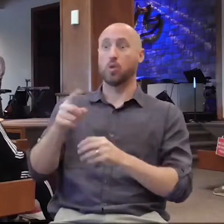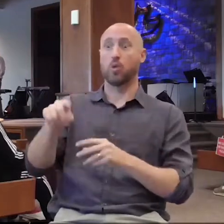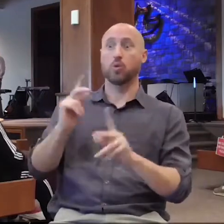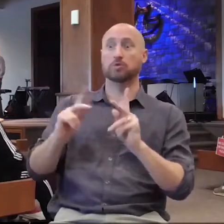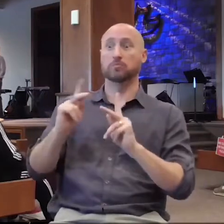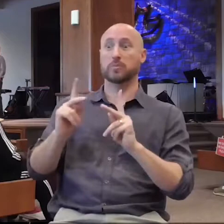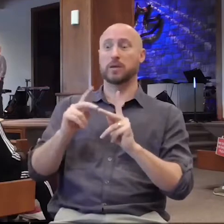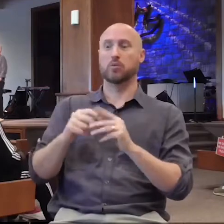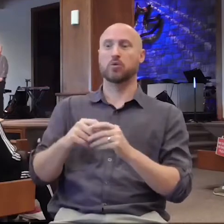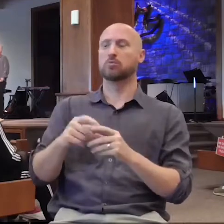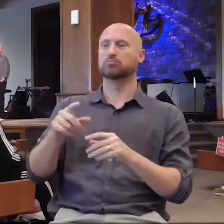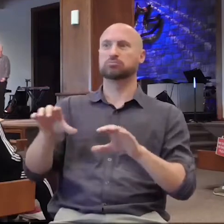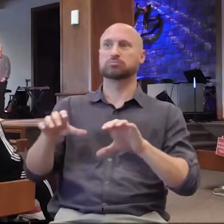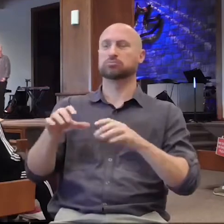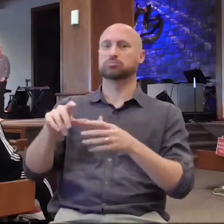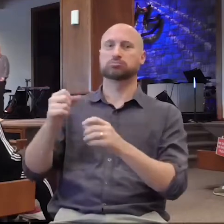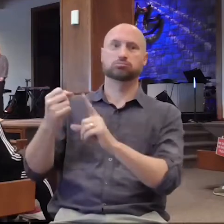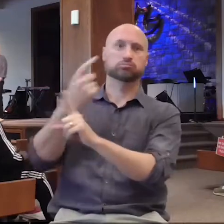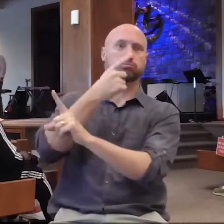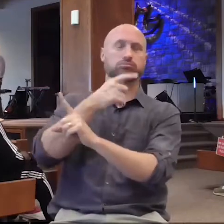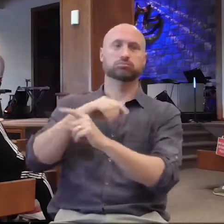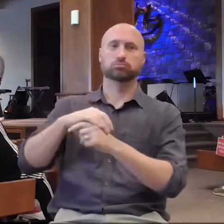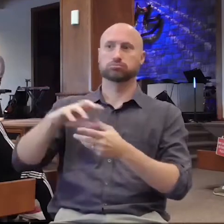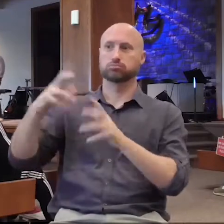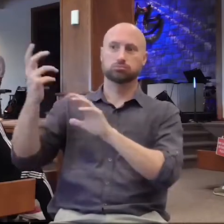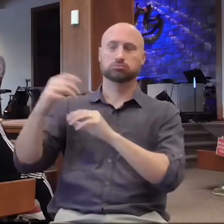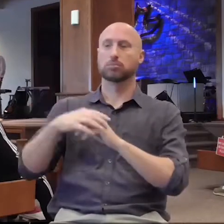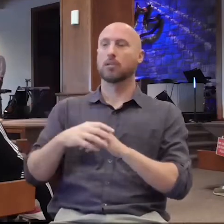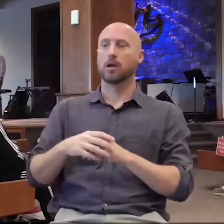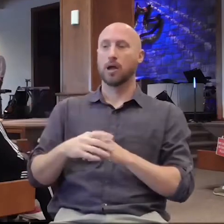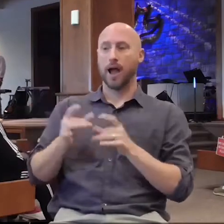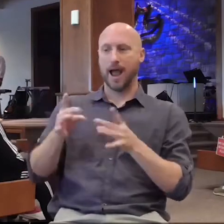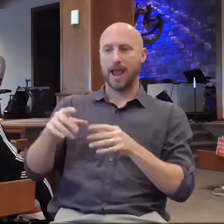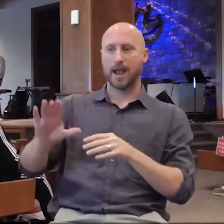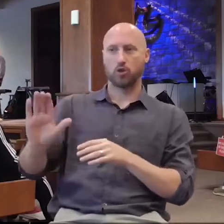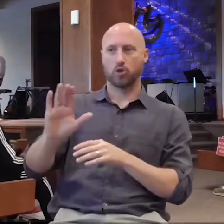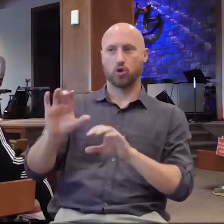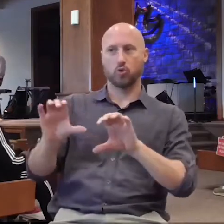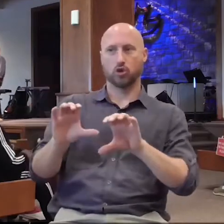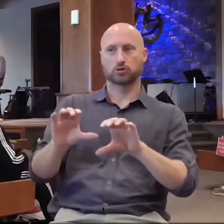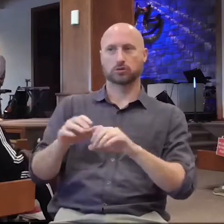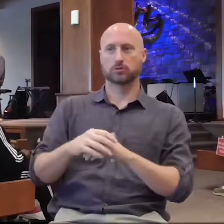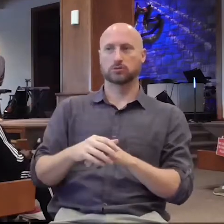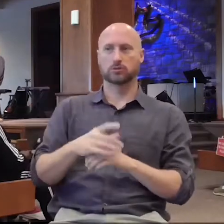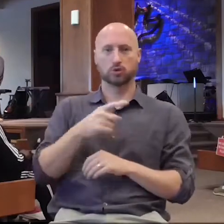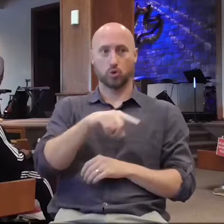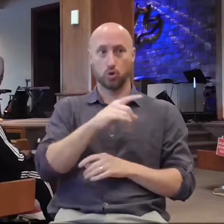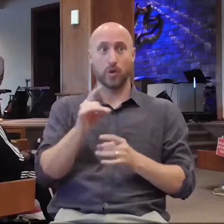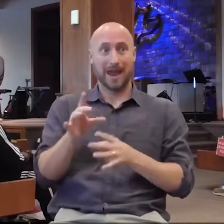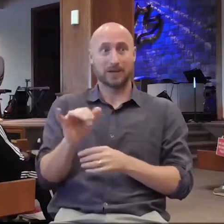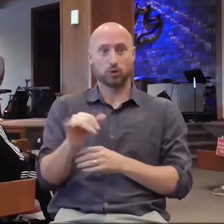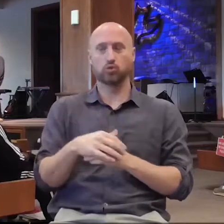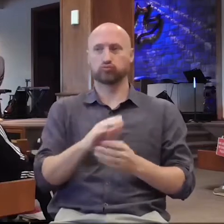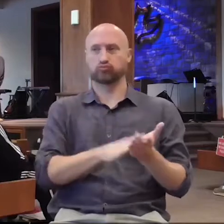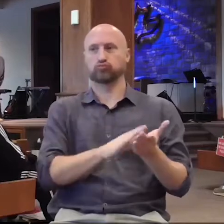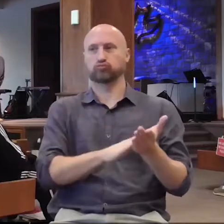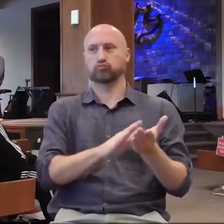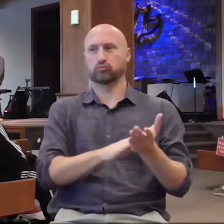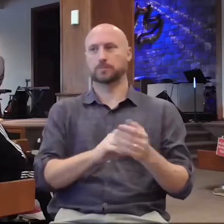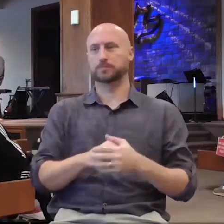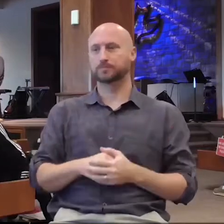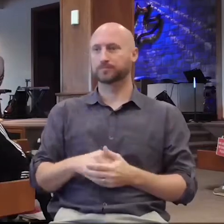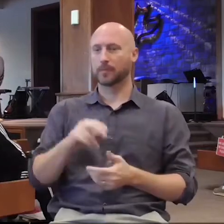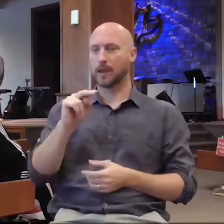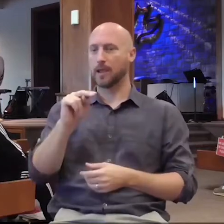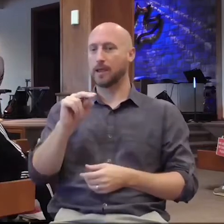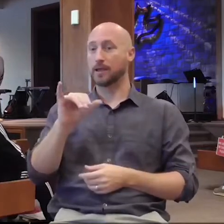that. The other thing you do with the word here is Nikeo-laity. It's made up of two words. Nikeo is